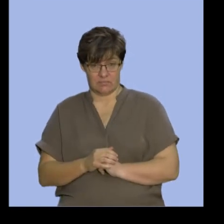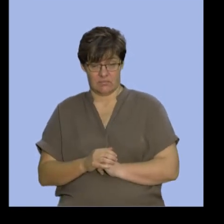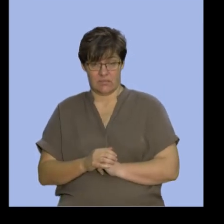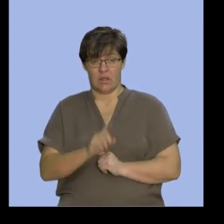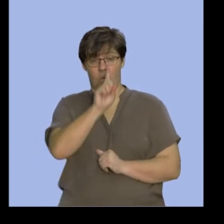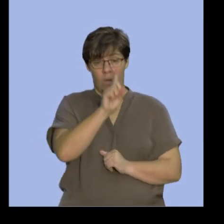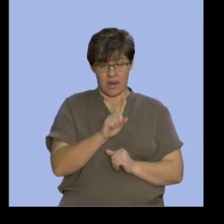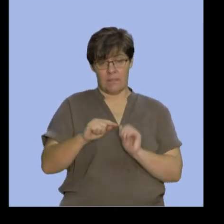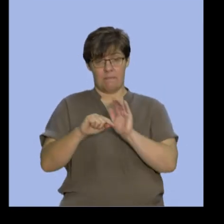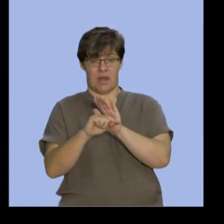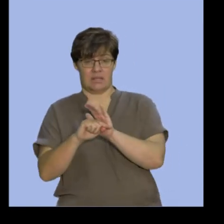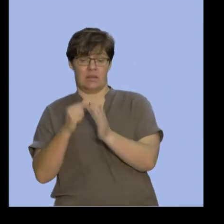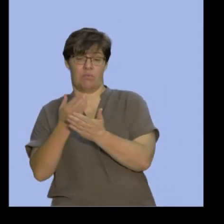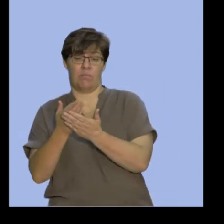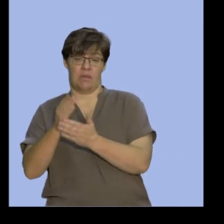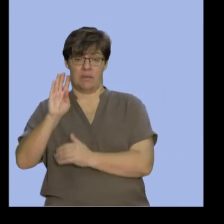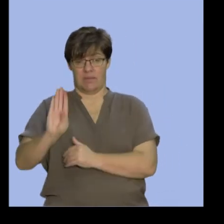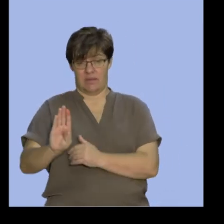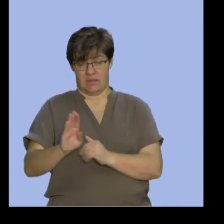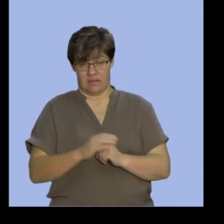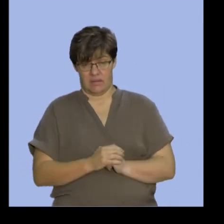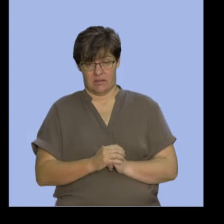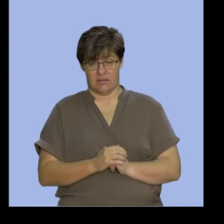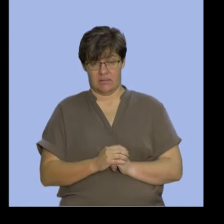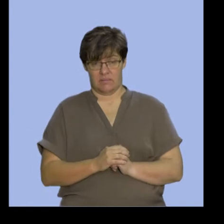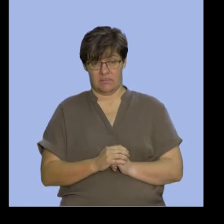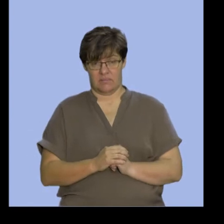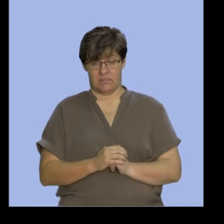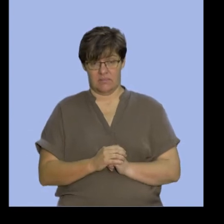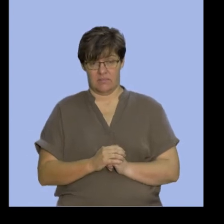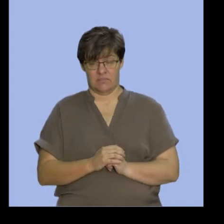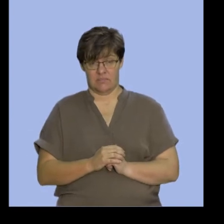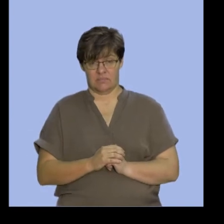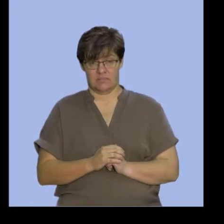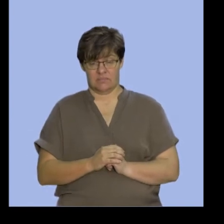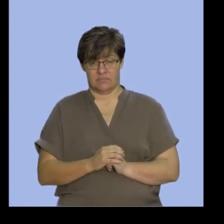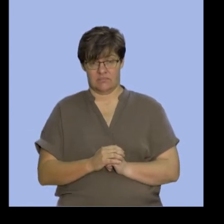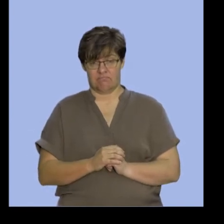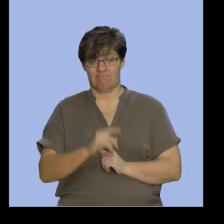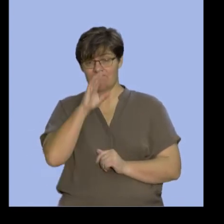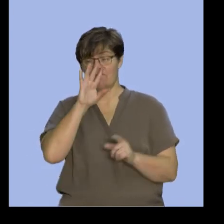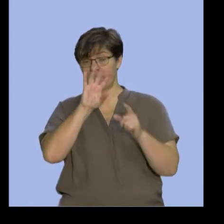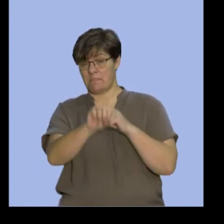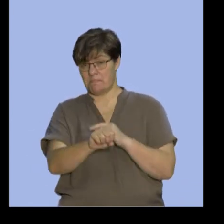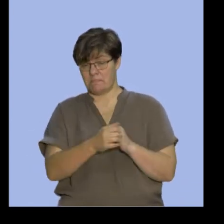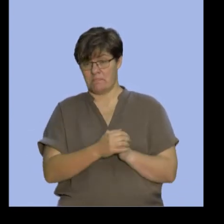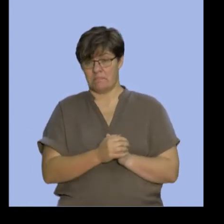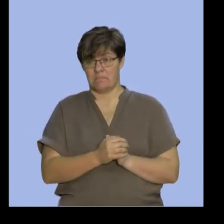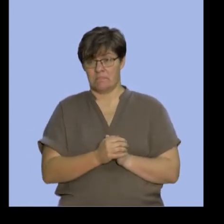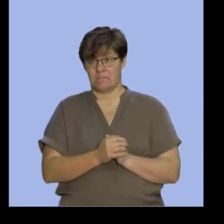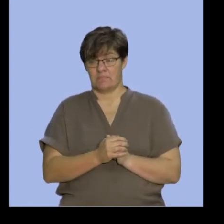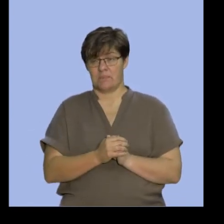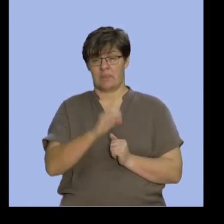the probability of B. And if we do it, we recognize that that is going to be